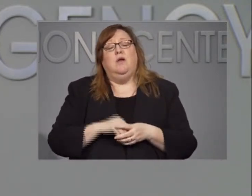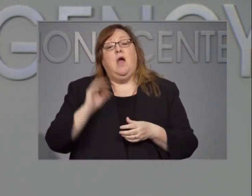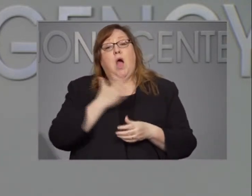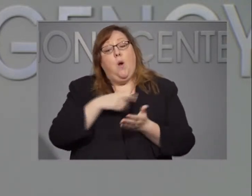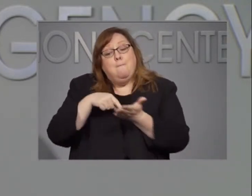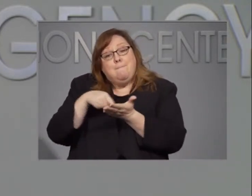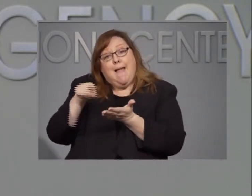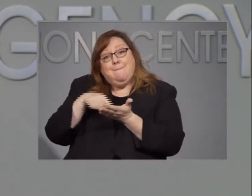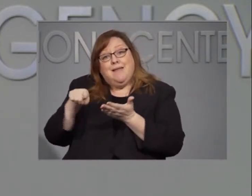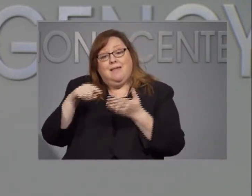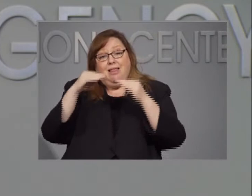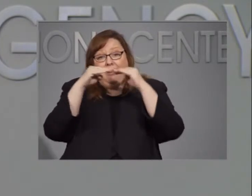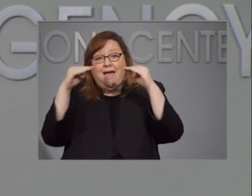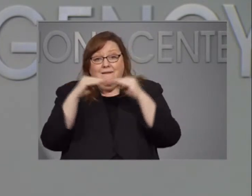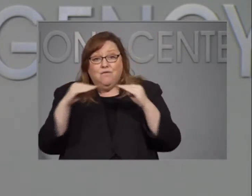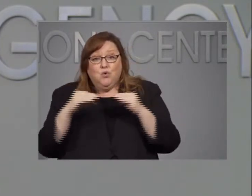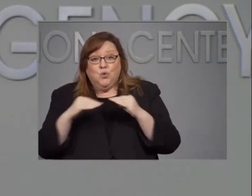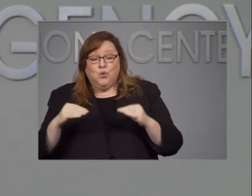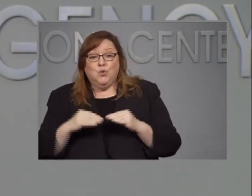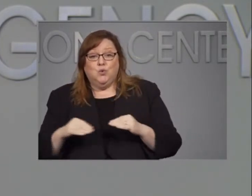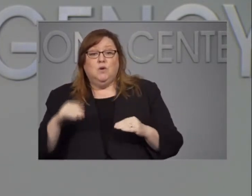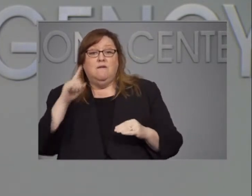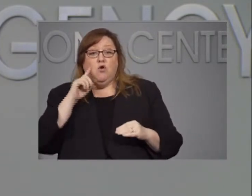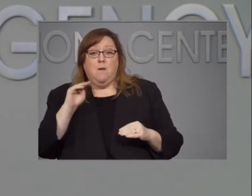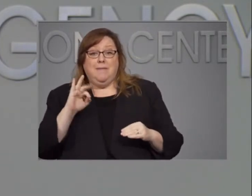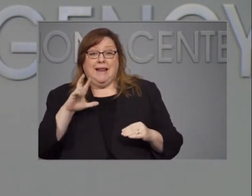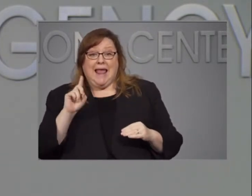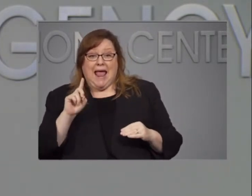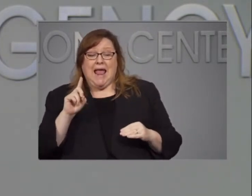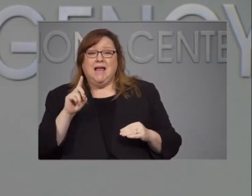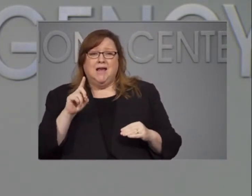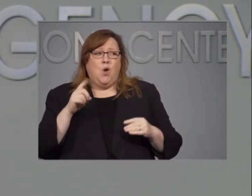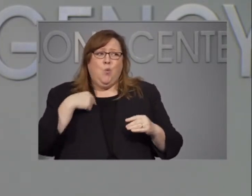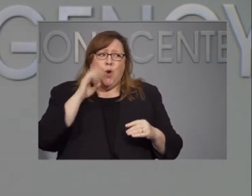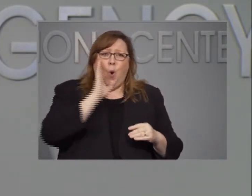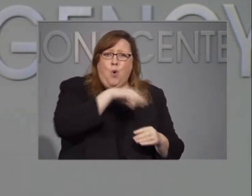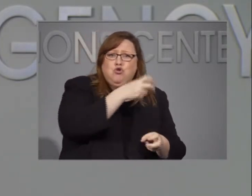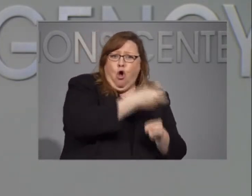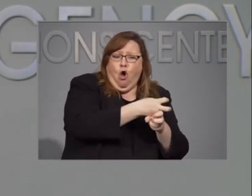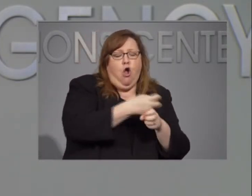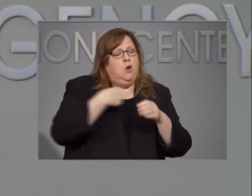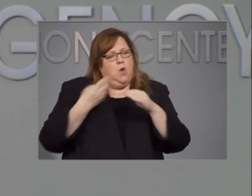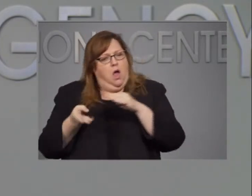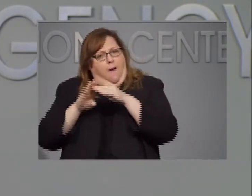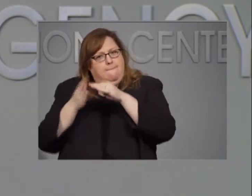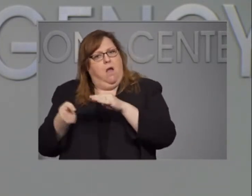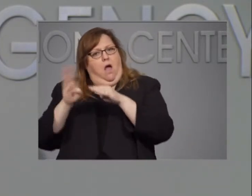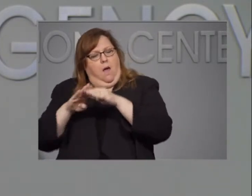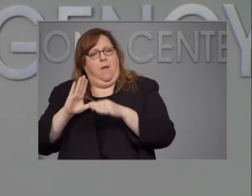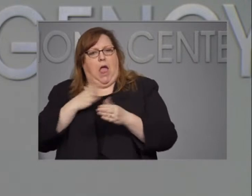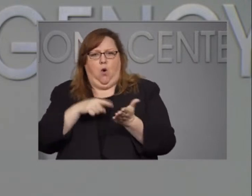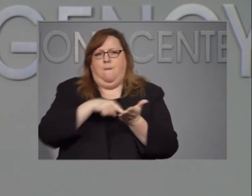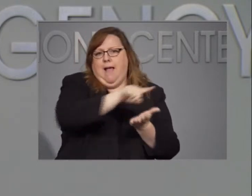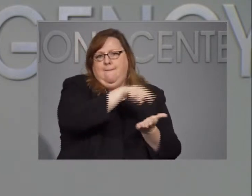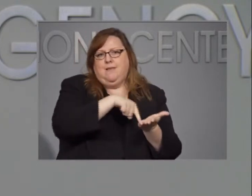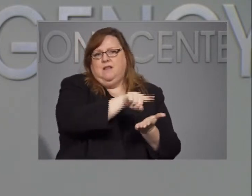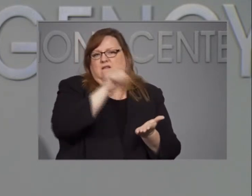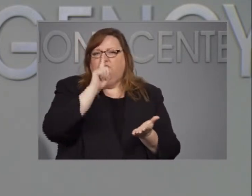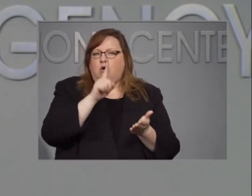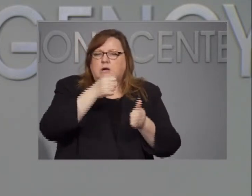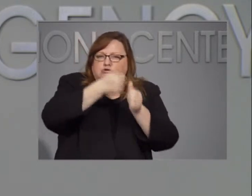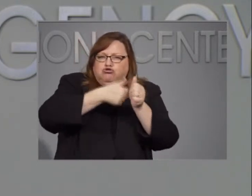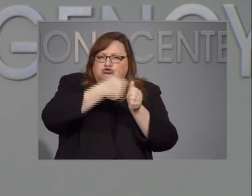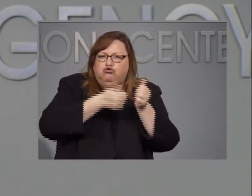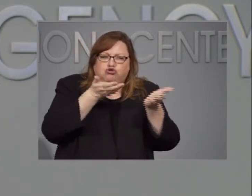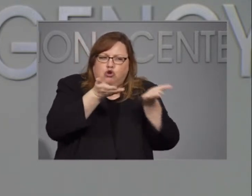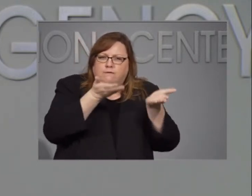levels in Medicaid to these nursing homes to reflect the fact that this work is hard. It takes resources. So there's a lot going on in